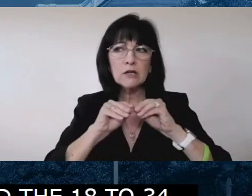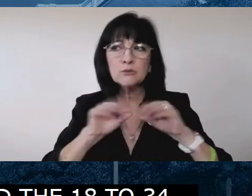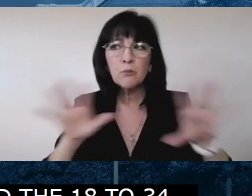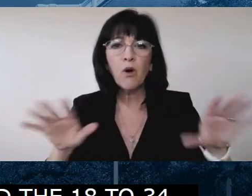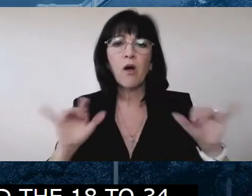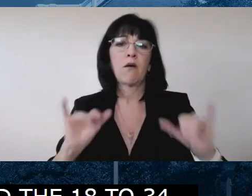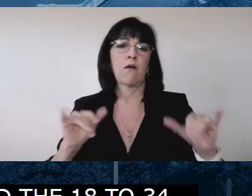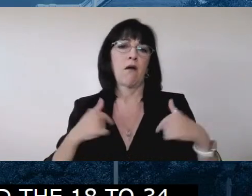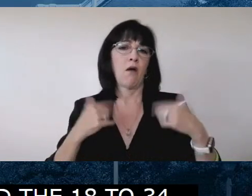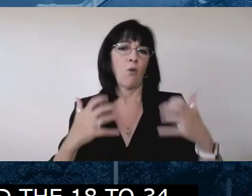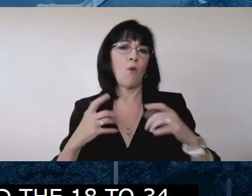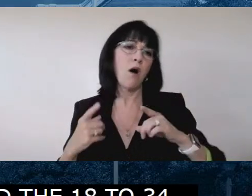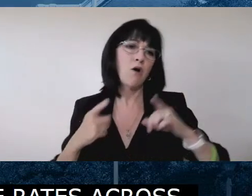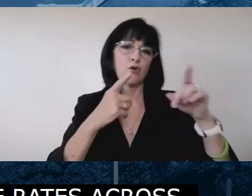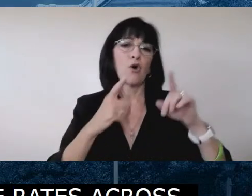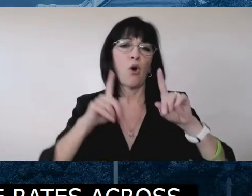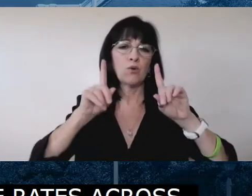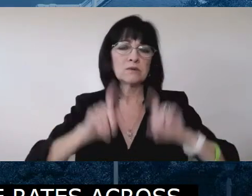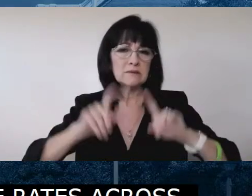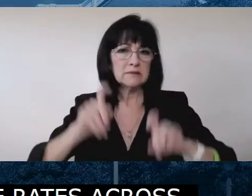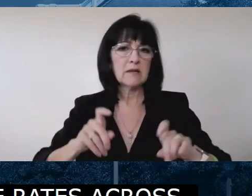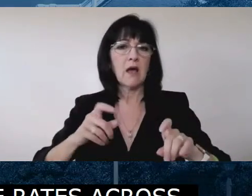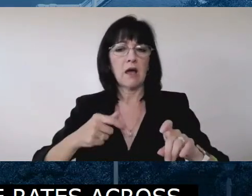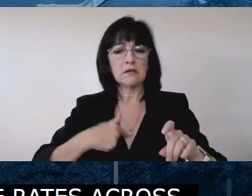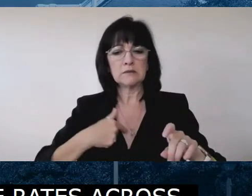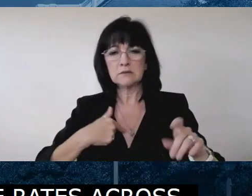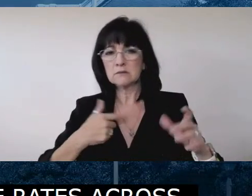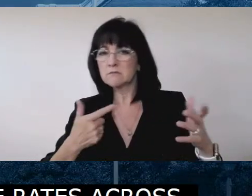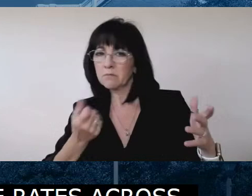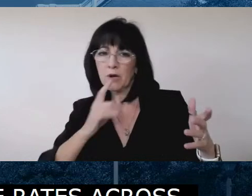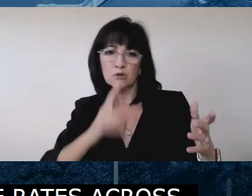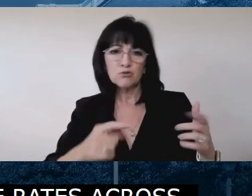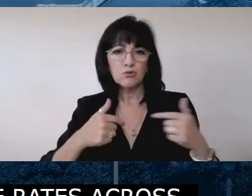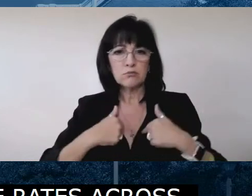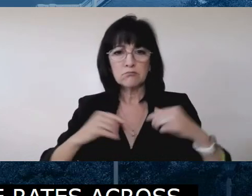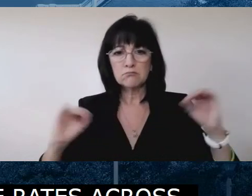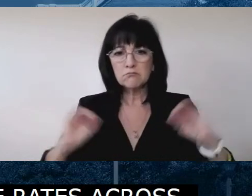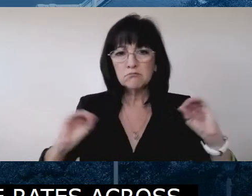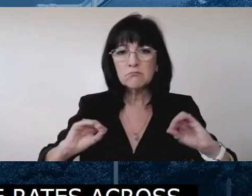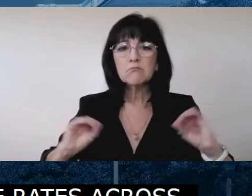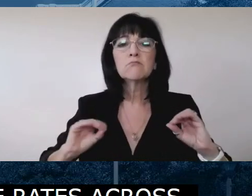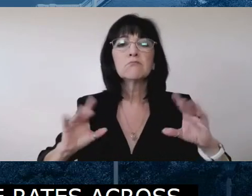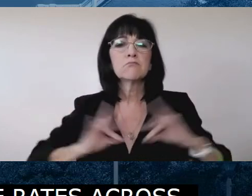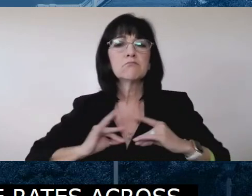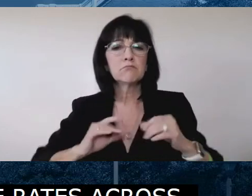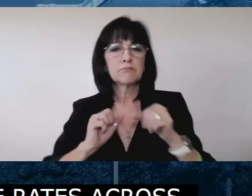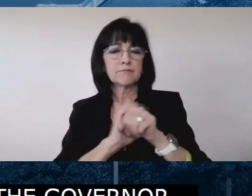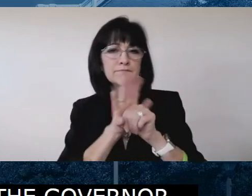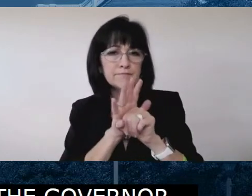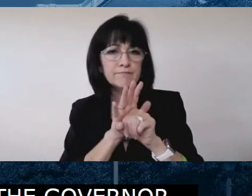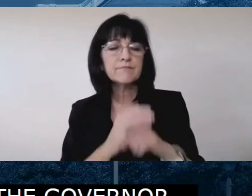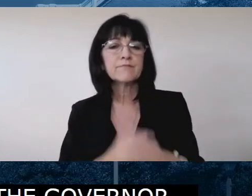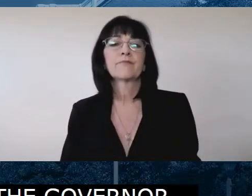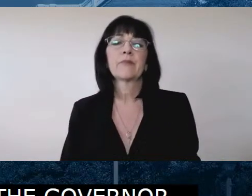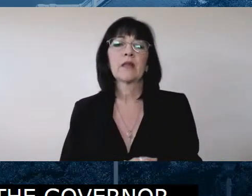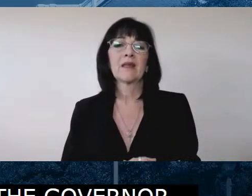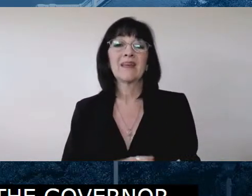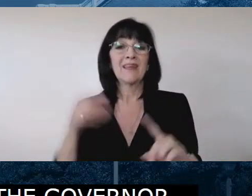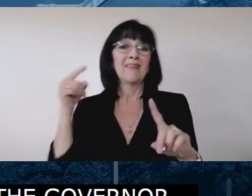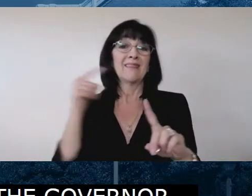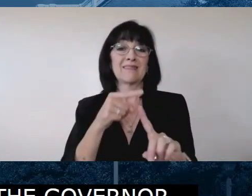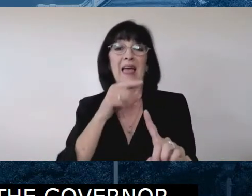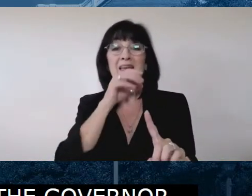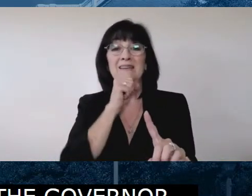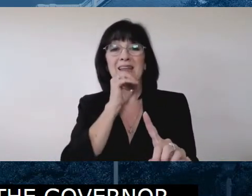is consistent with what the governor just showed you, that this is the age range, an age range that has